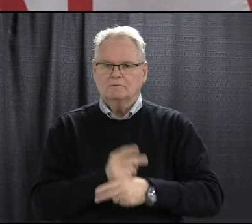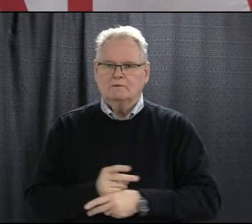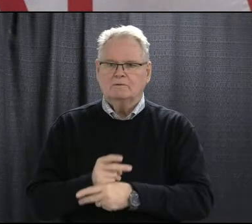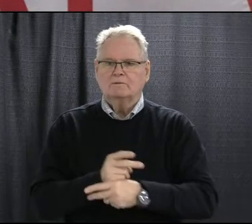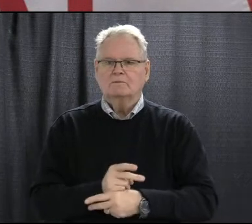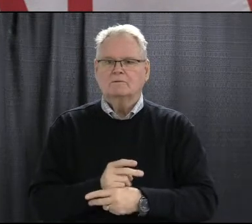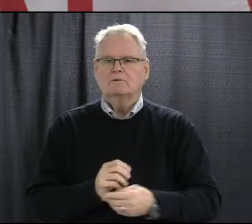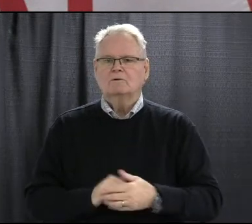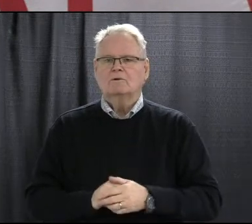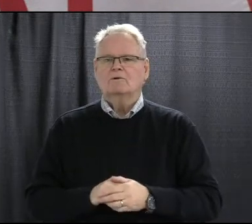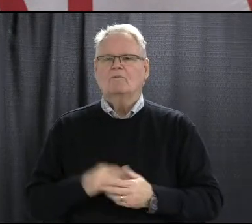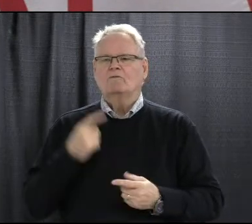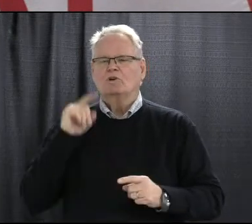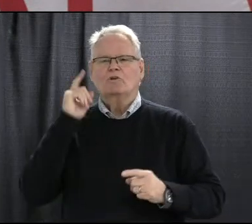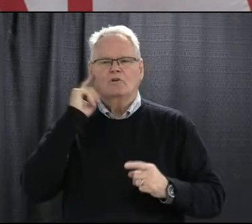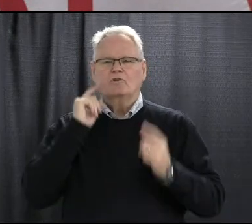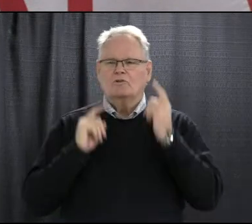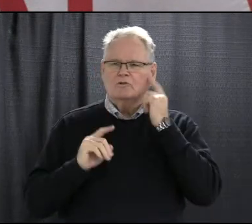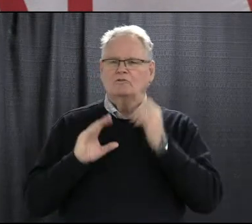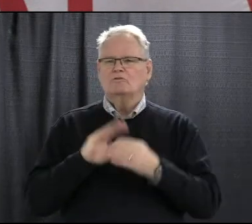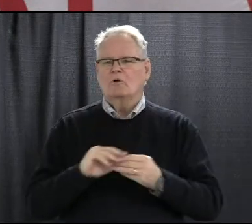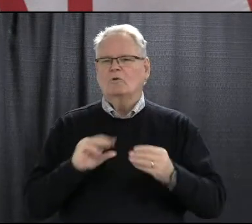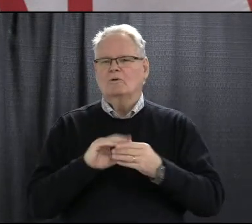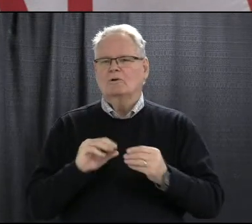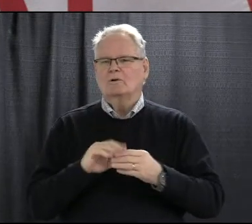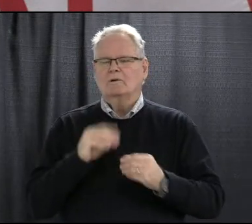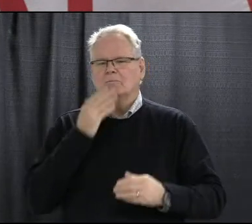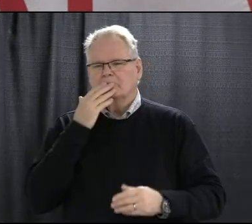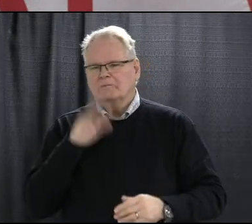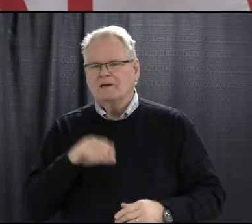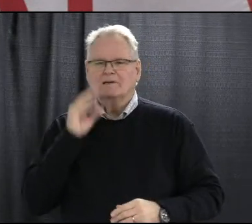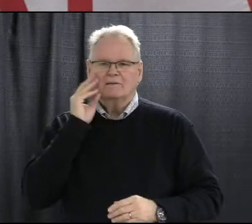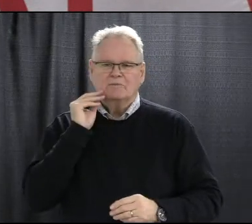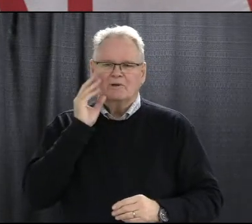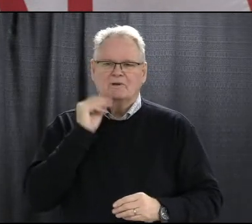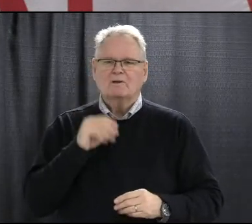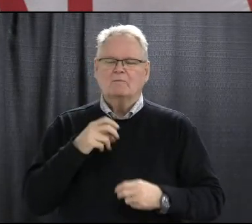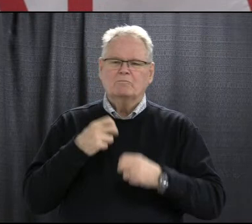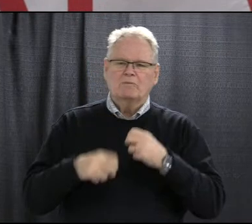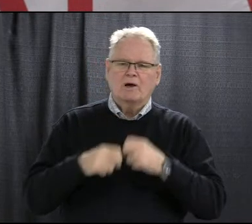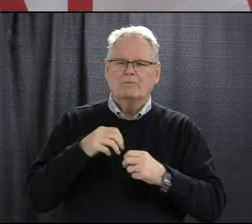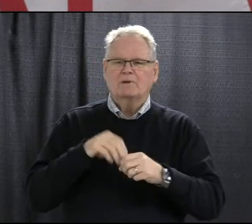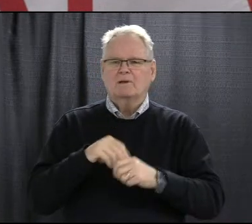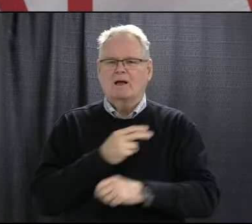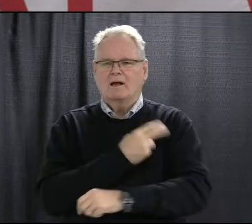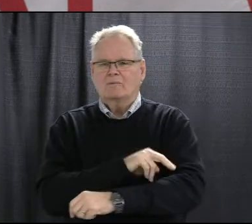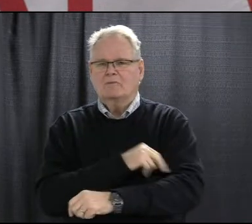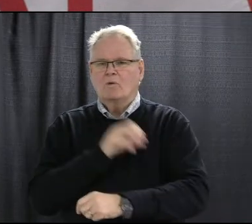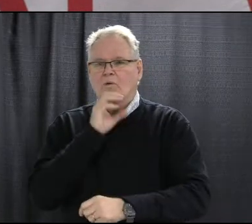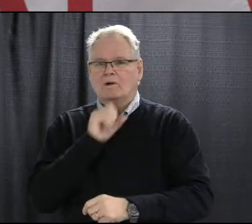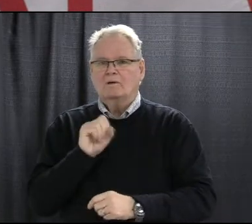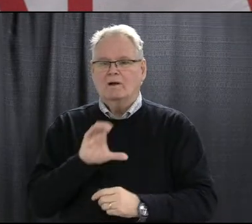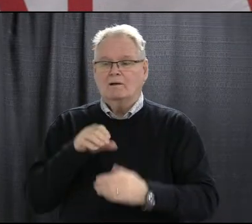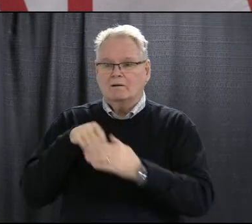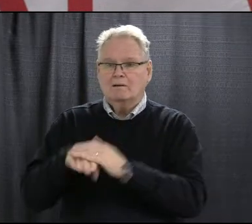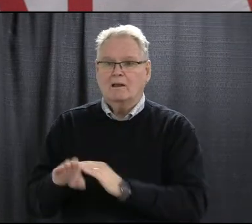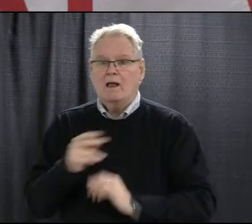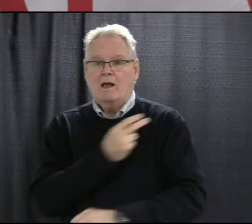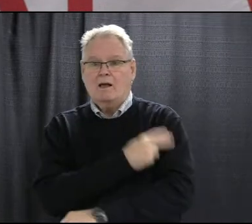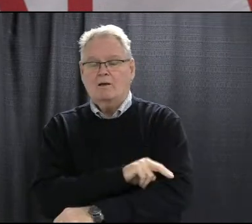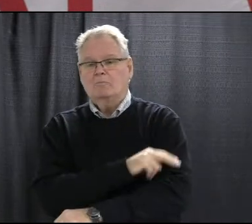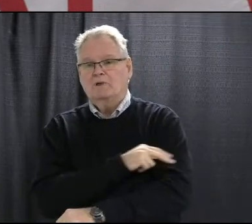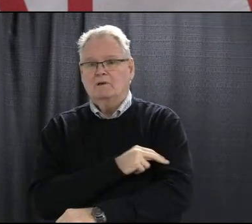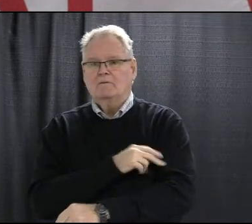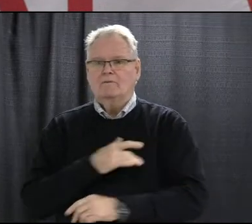and anecdotes of experiences, often difficult experiences, seniors sometimes have visiting